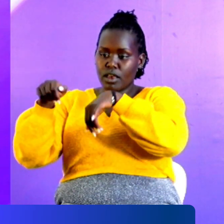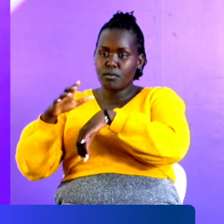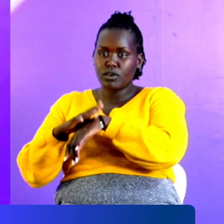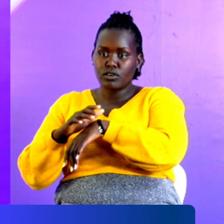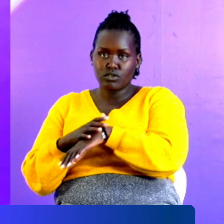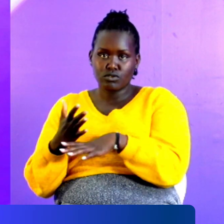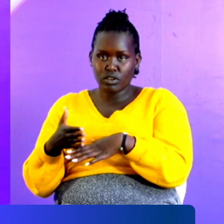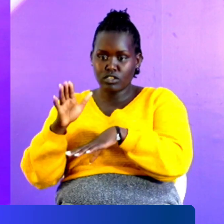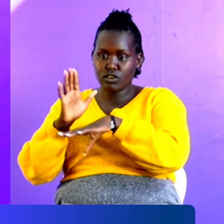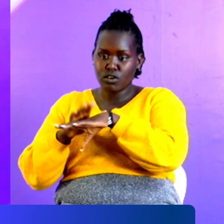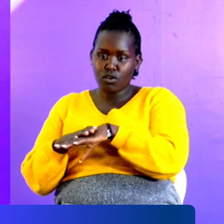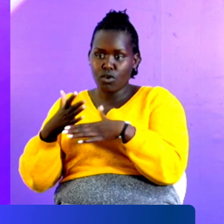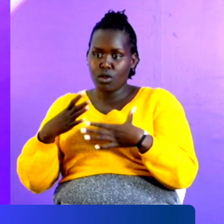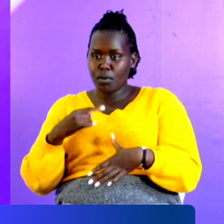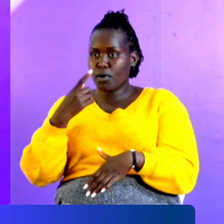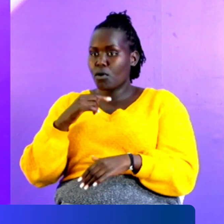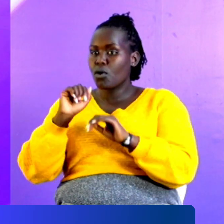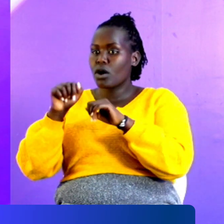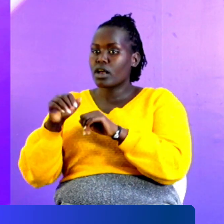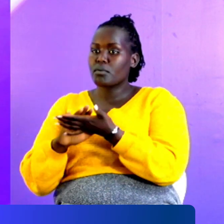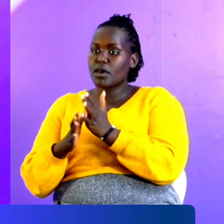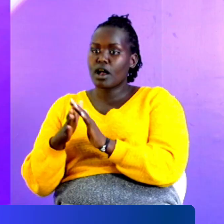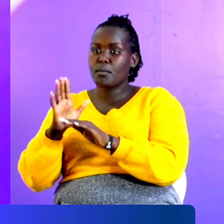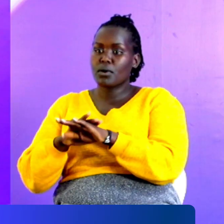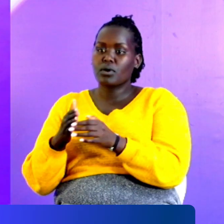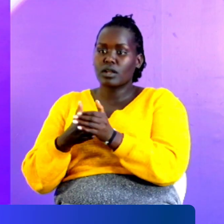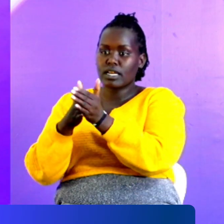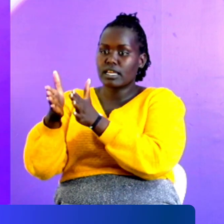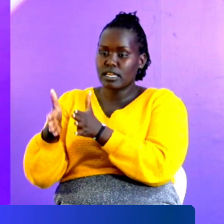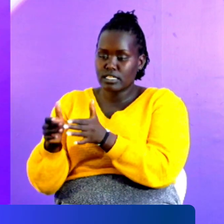get actual good people who can be good leaders, but without money,